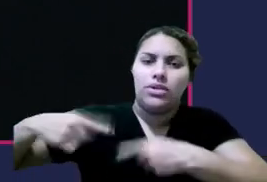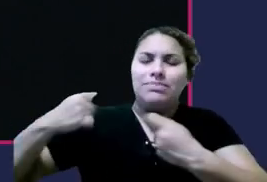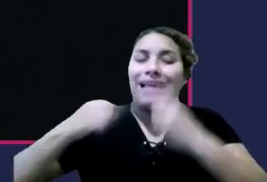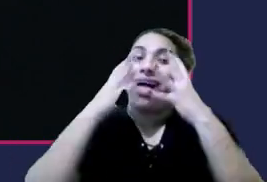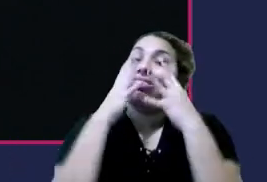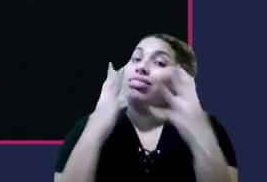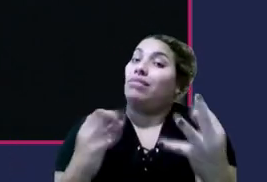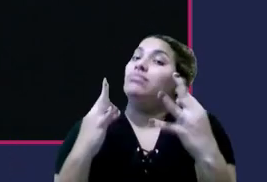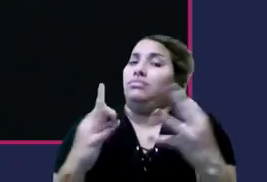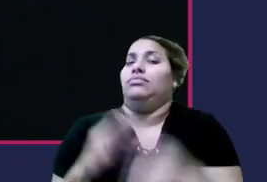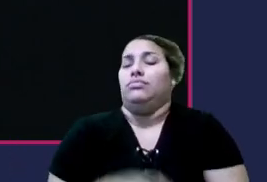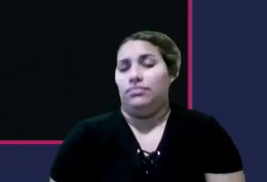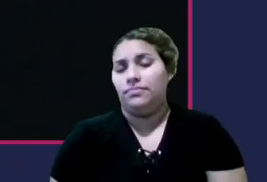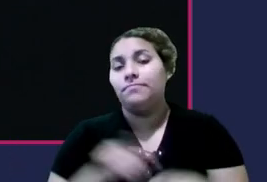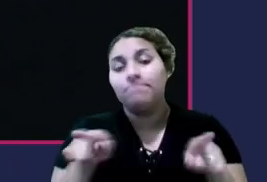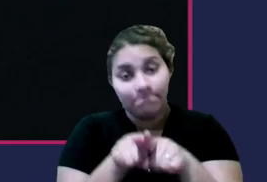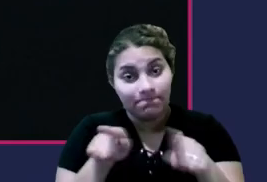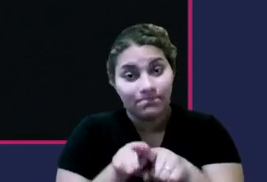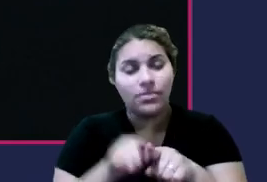This is a very important point.